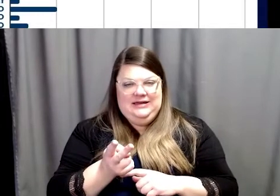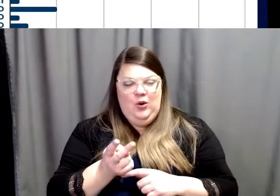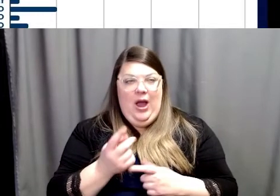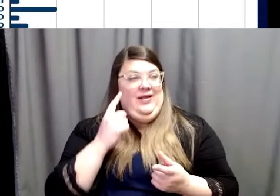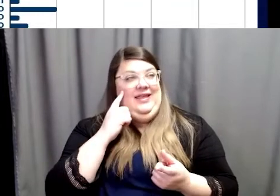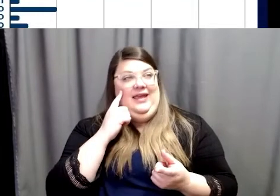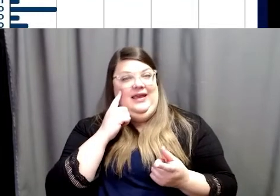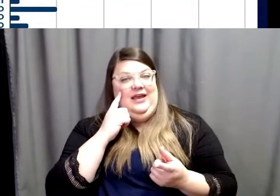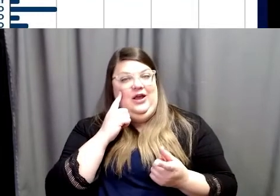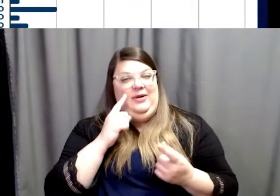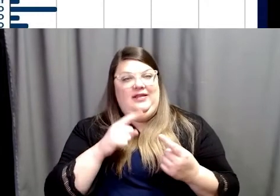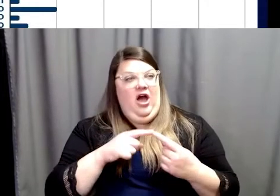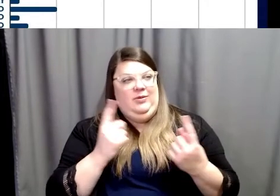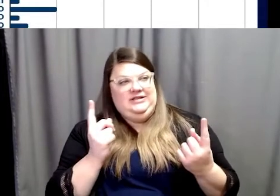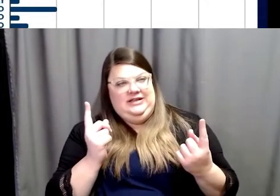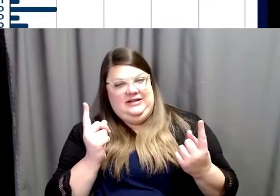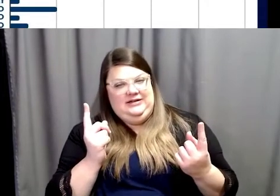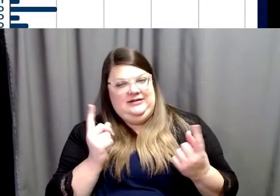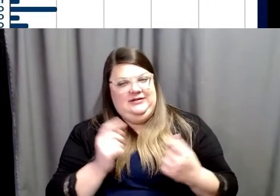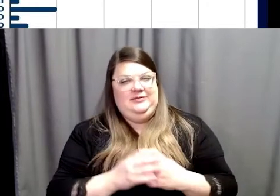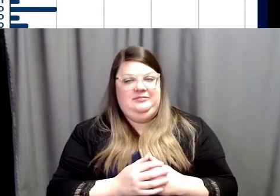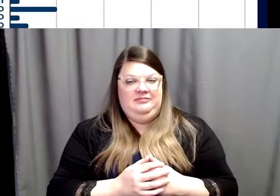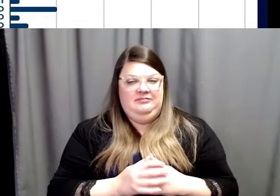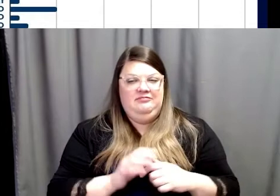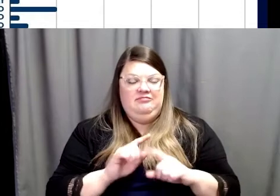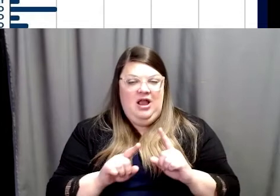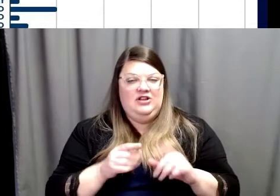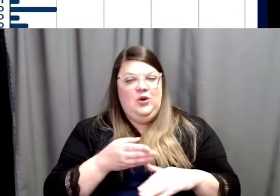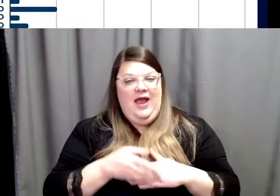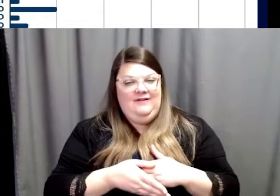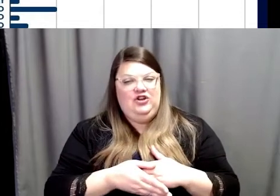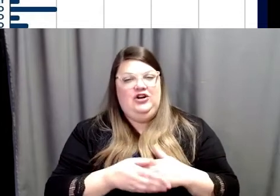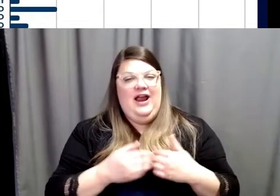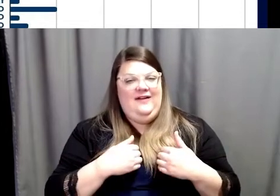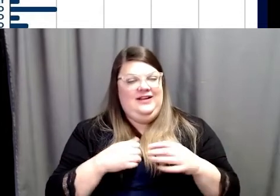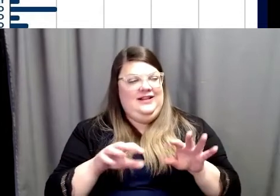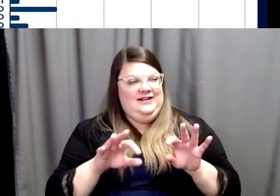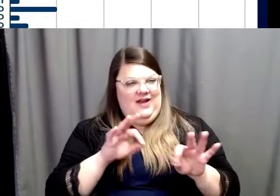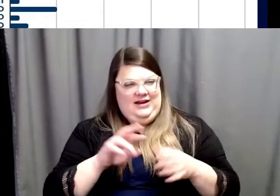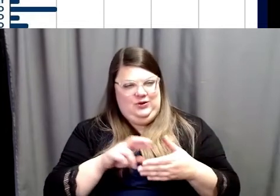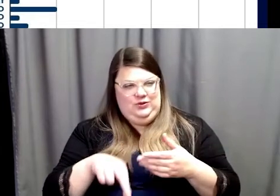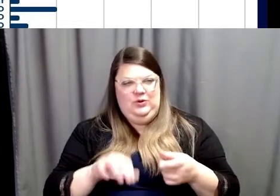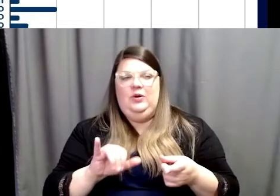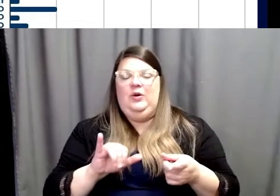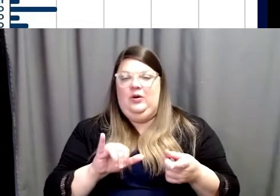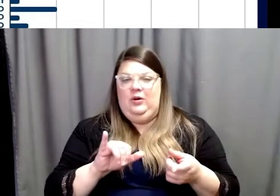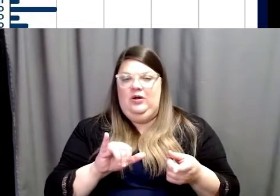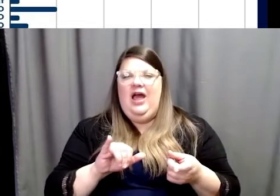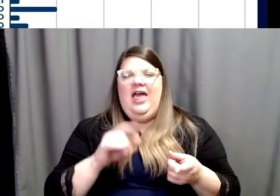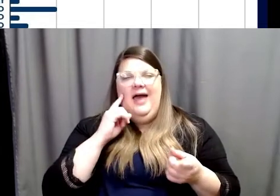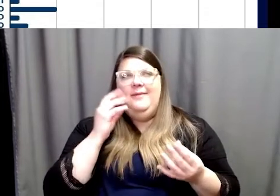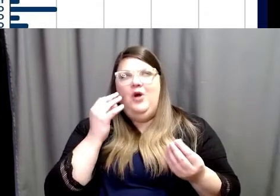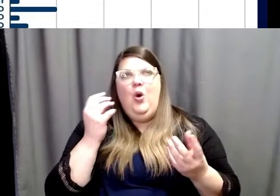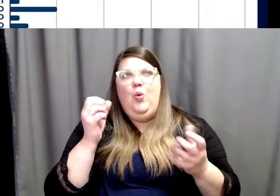think that it would be the other way around. But so after having these findings, it just kept me thinking, what can we do to help